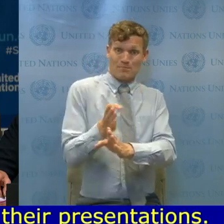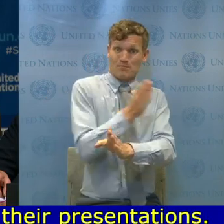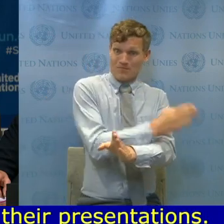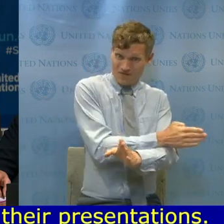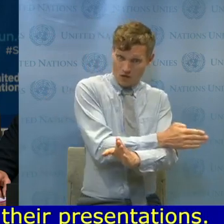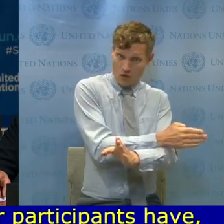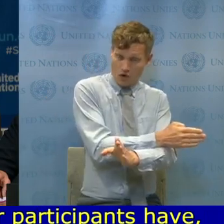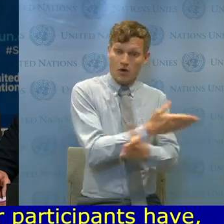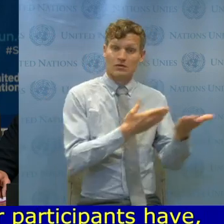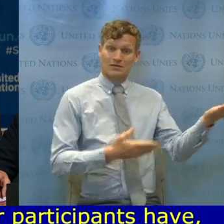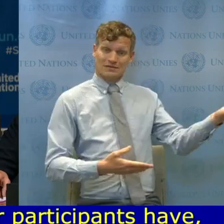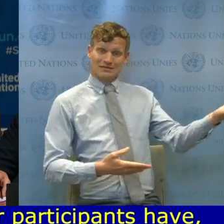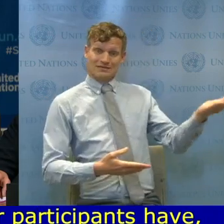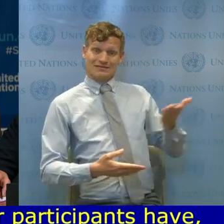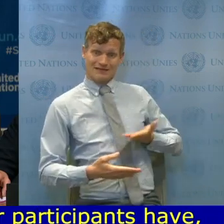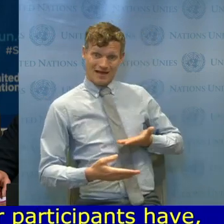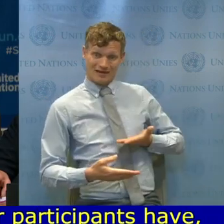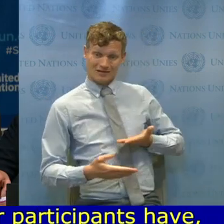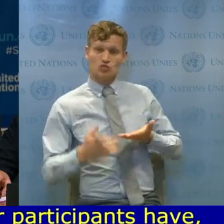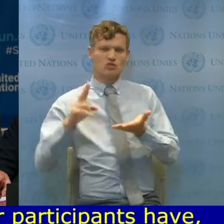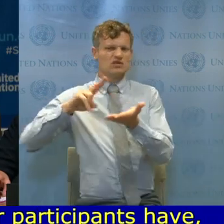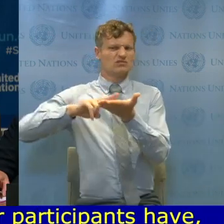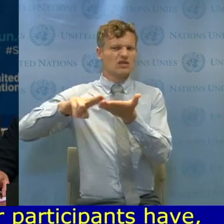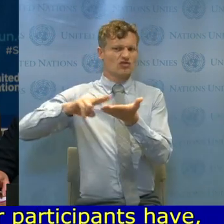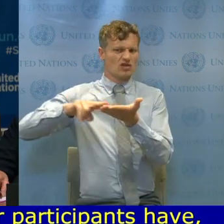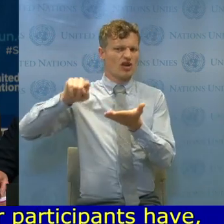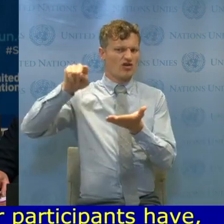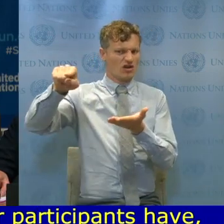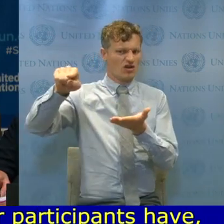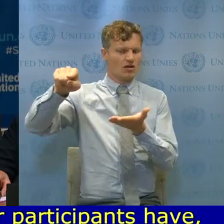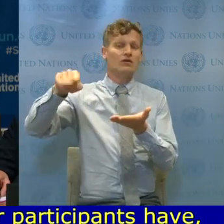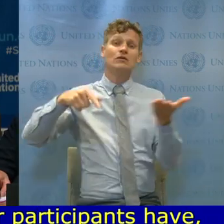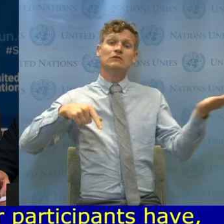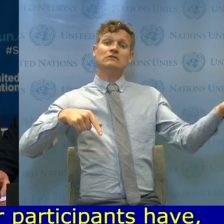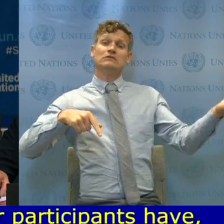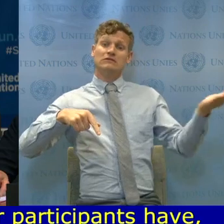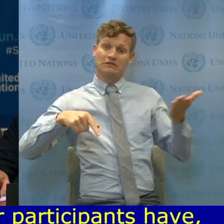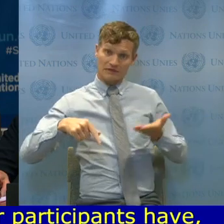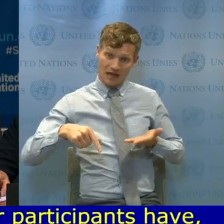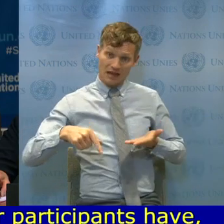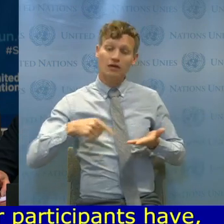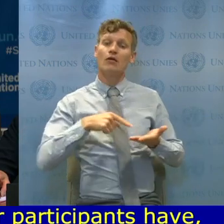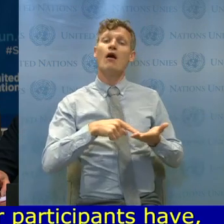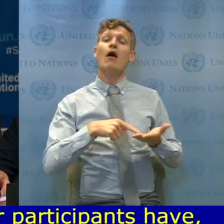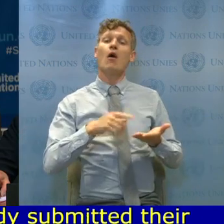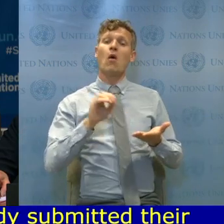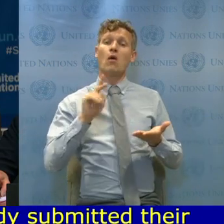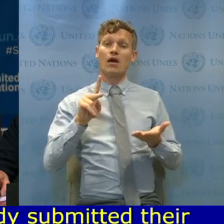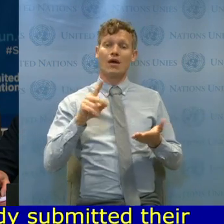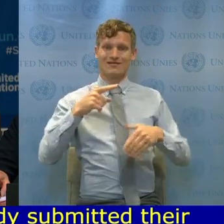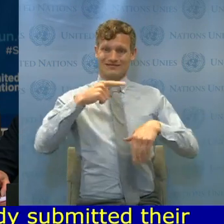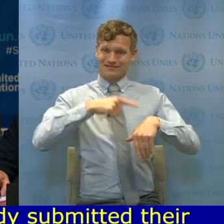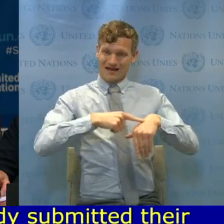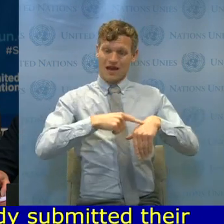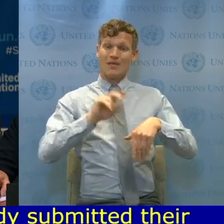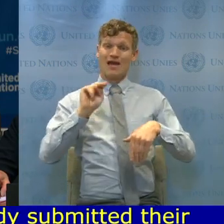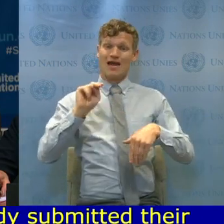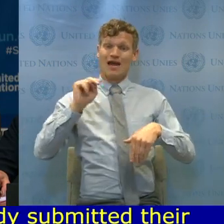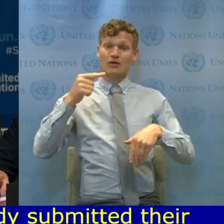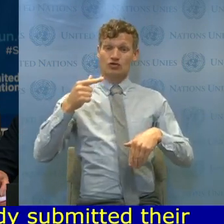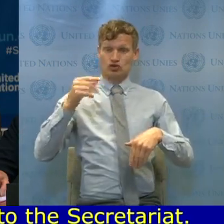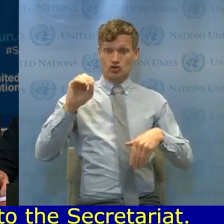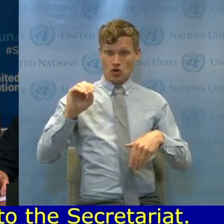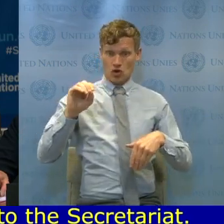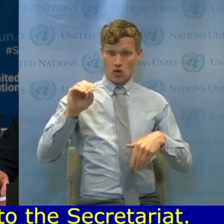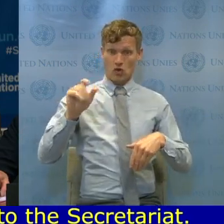the Secretariat. When they are invited to speak, they shall take the designated NGO seat and speak from